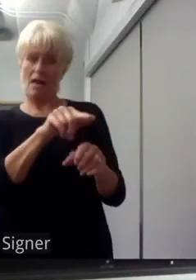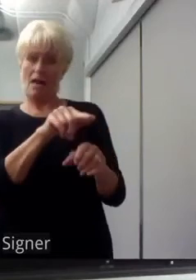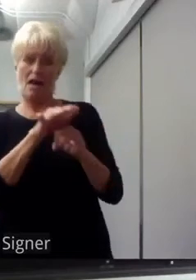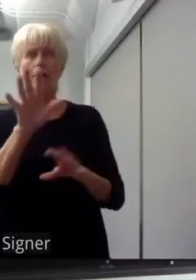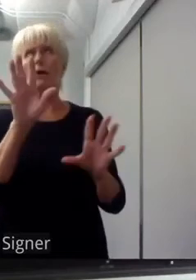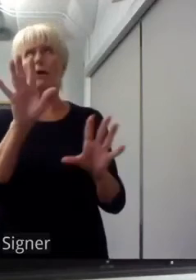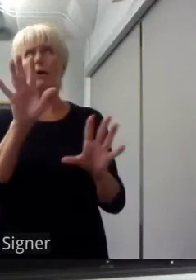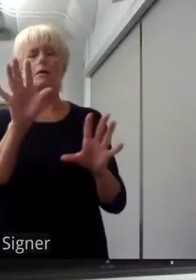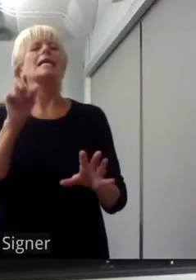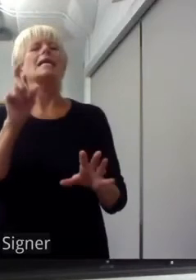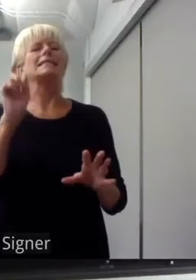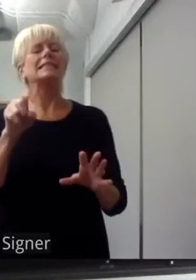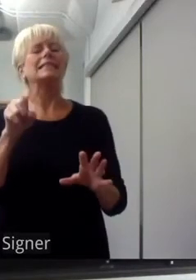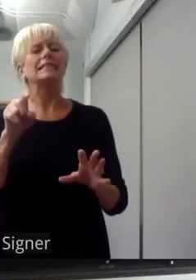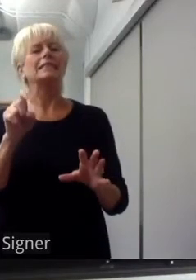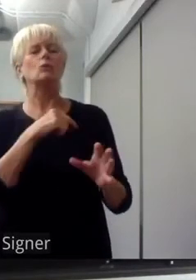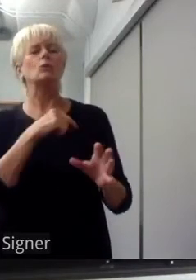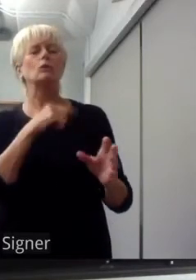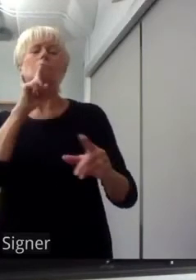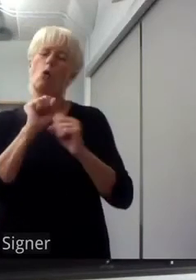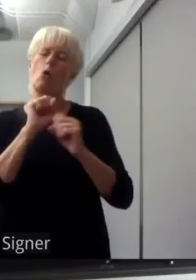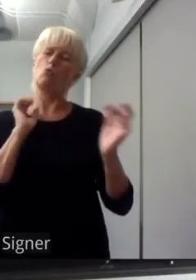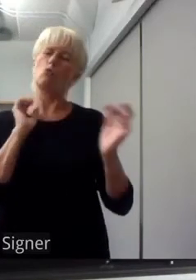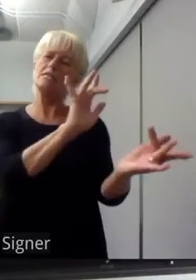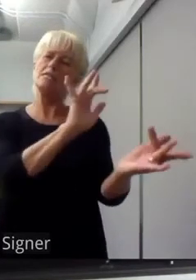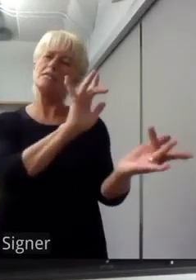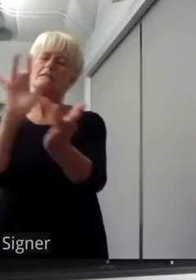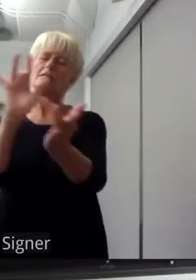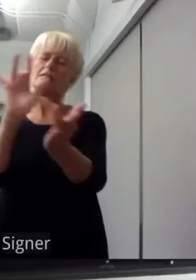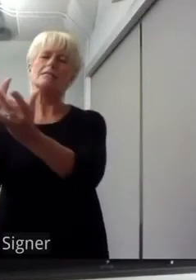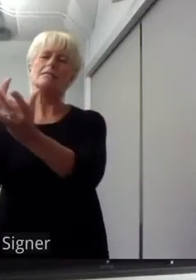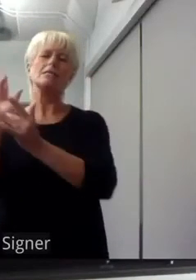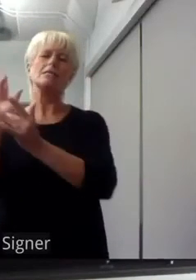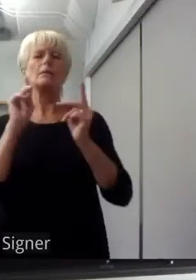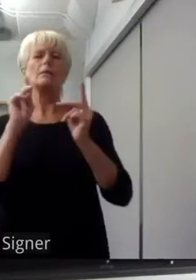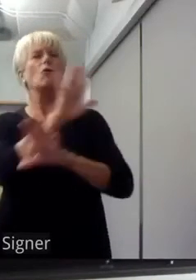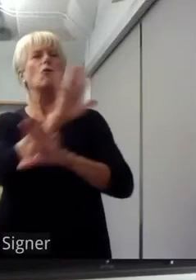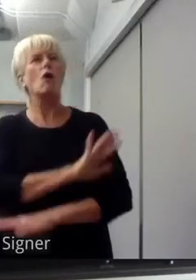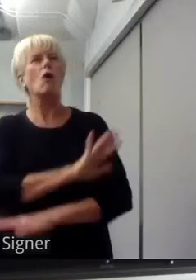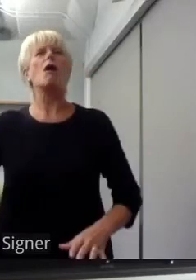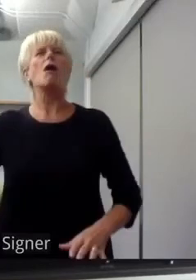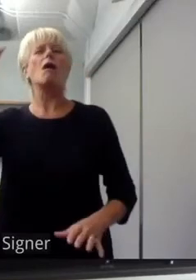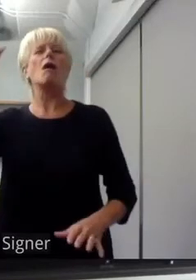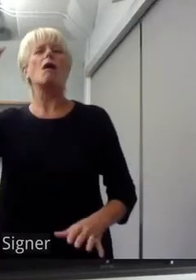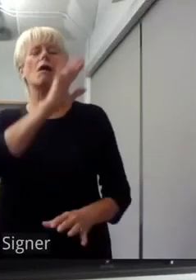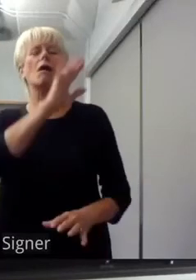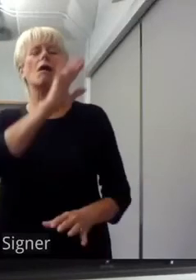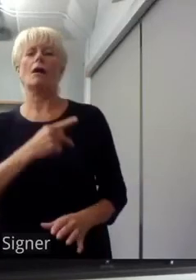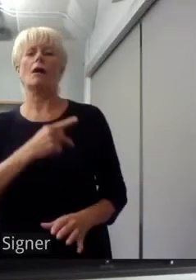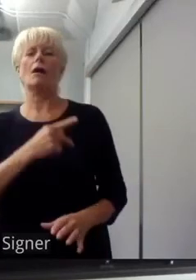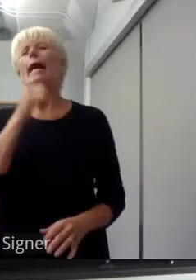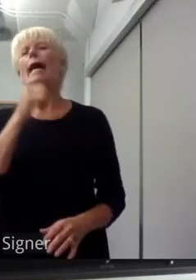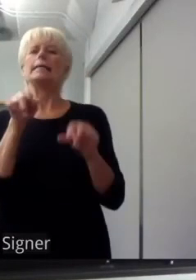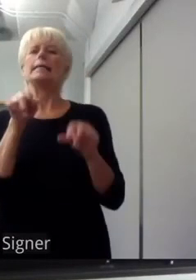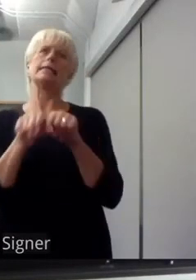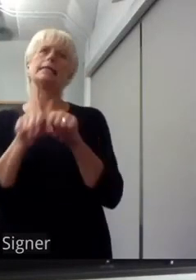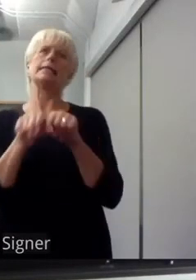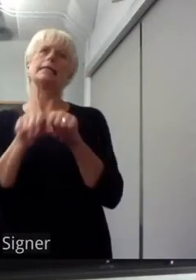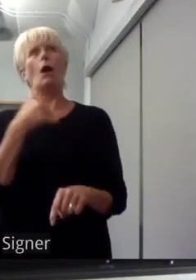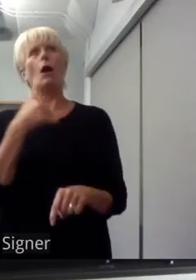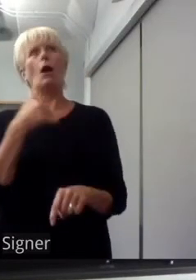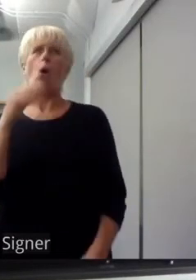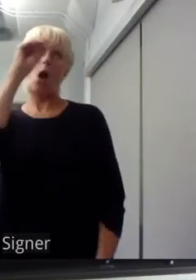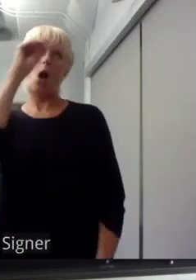out to people throughout the province, and again, not just in Toronto, Ottawa, Hamilton, the